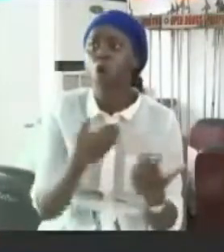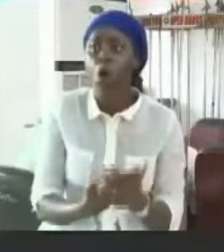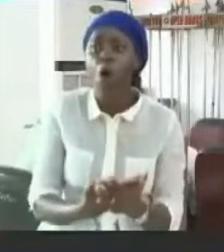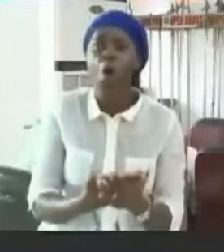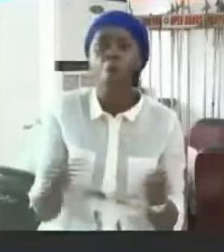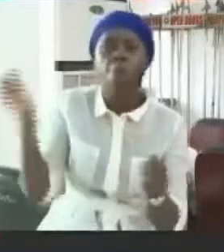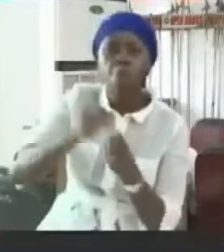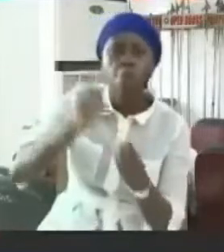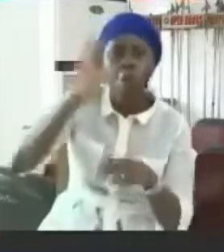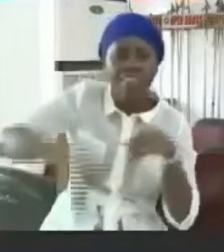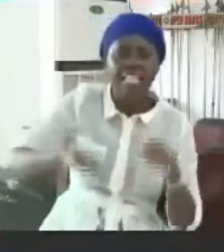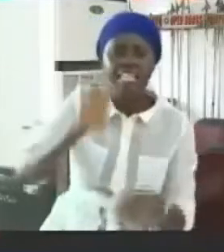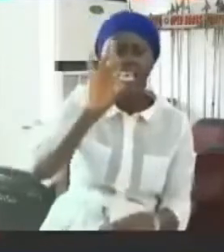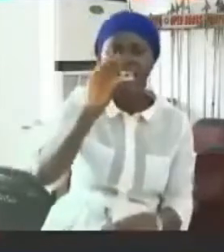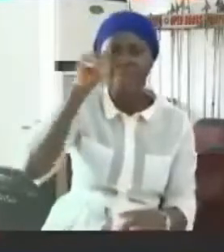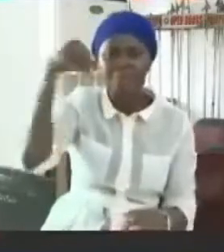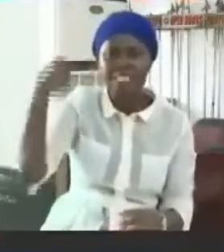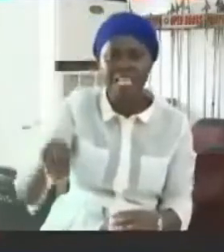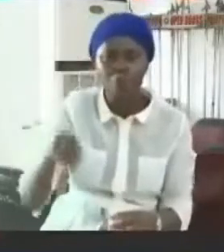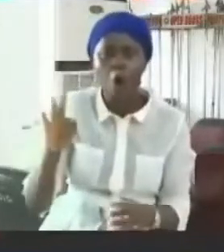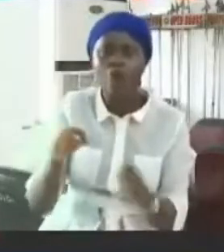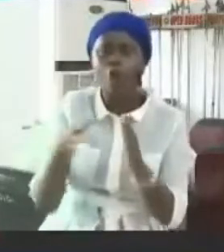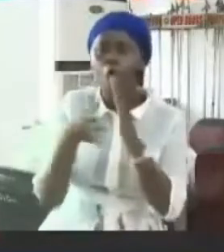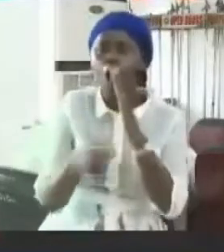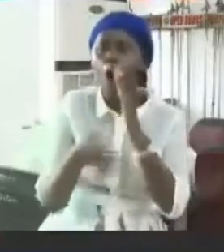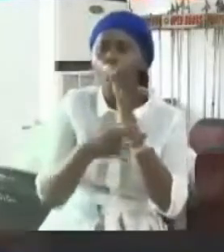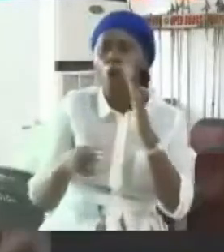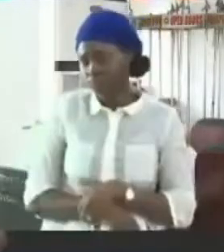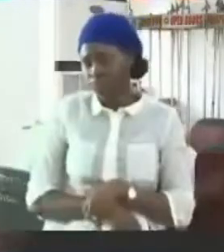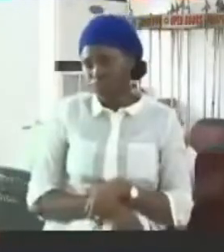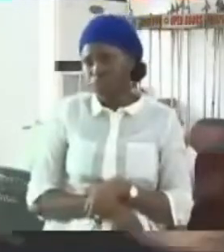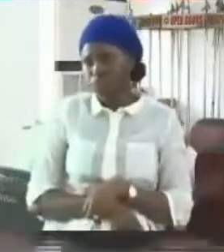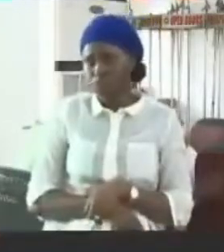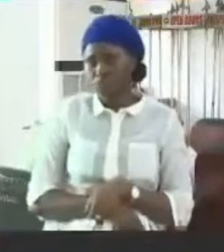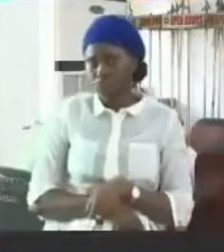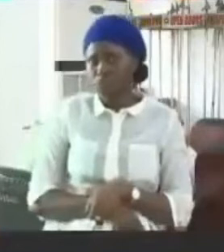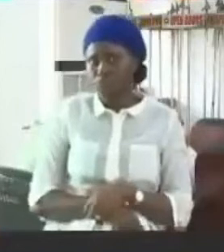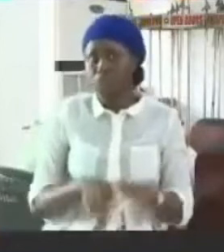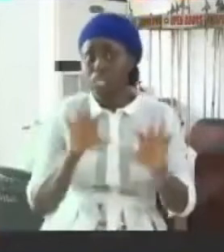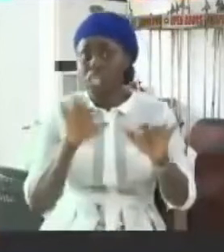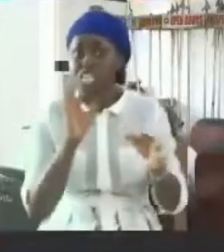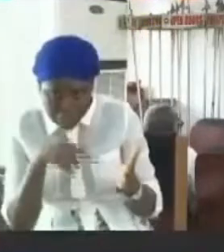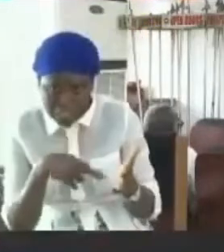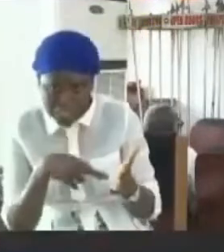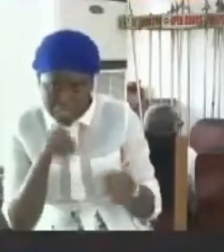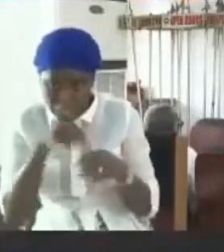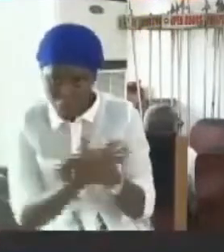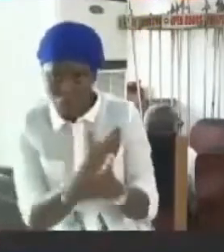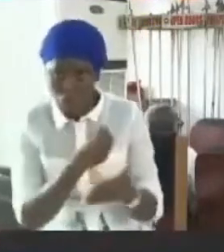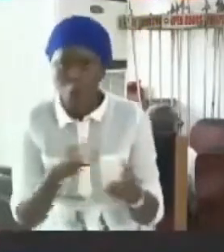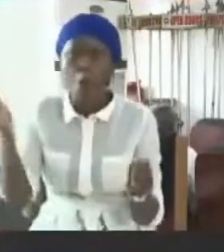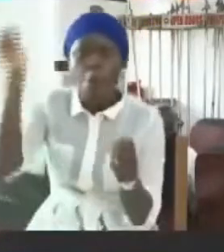80% of the oil we are producing is being stolen. You didn't read that in the news? More